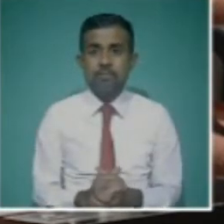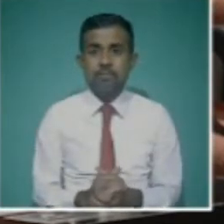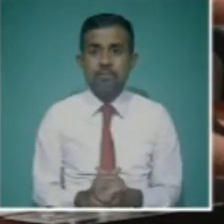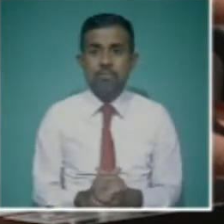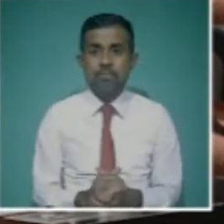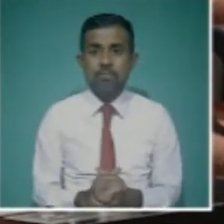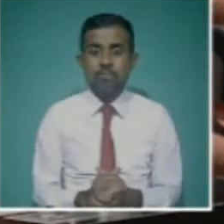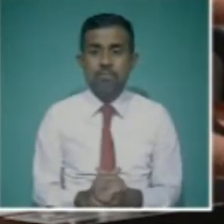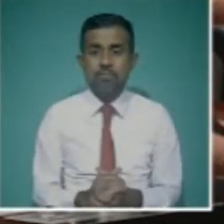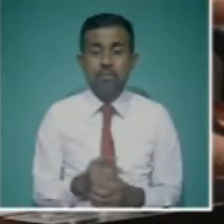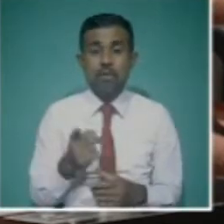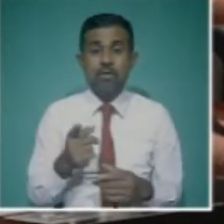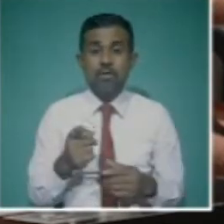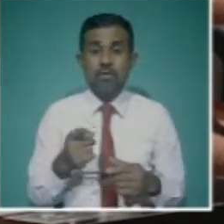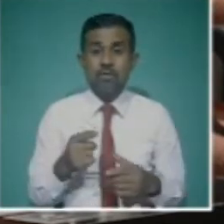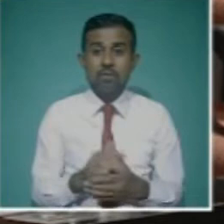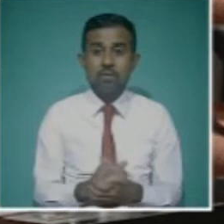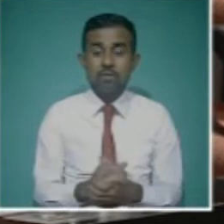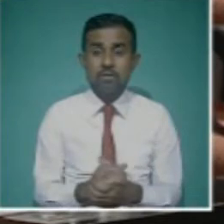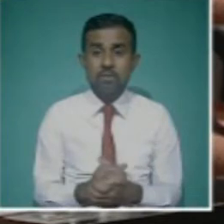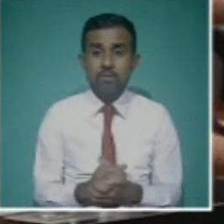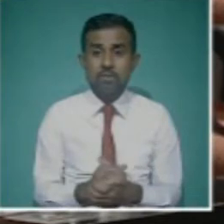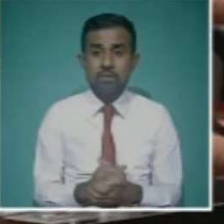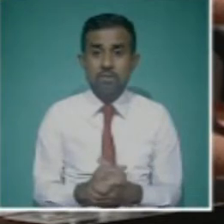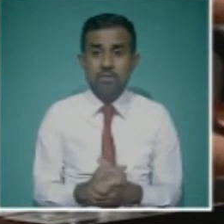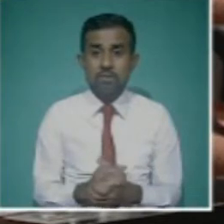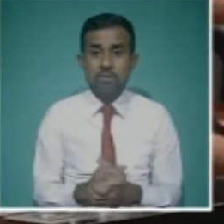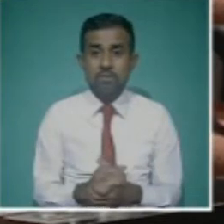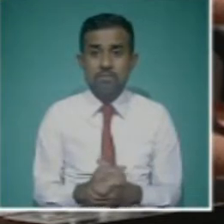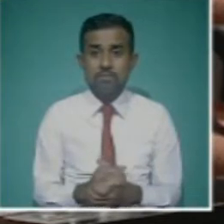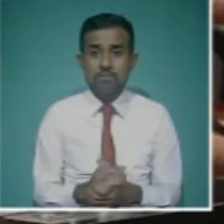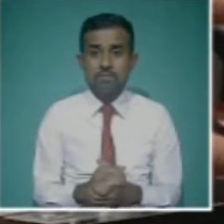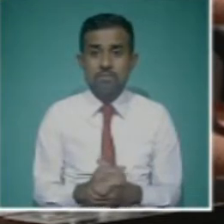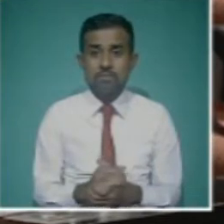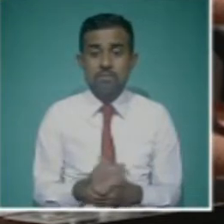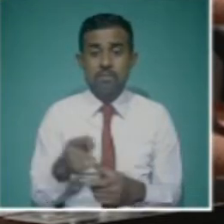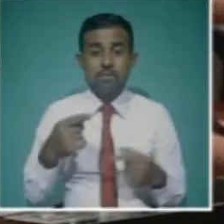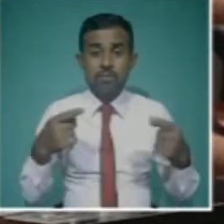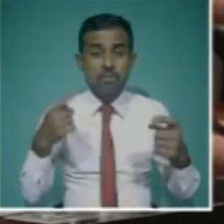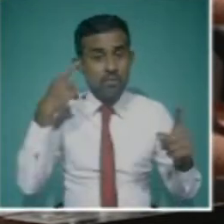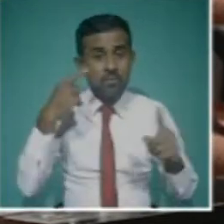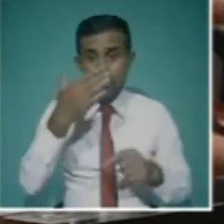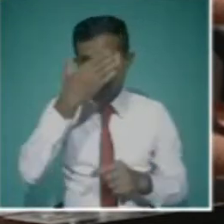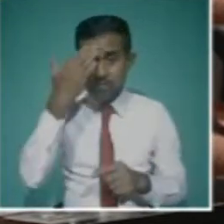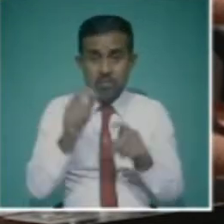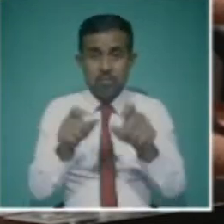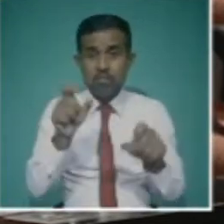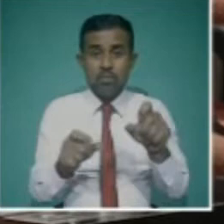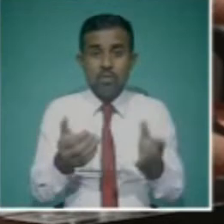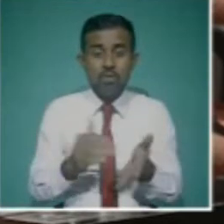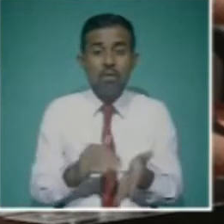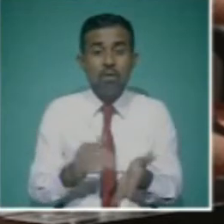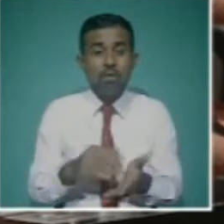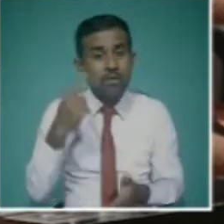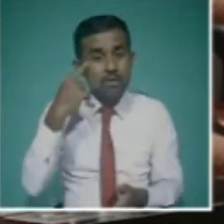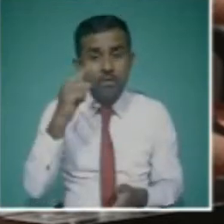achievable, and whether the Tamil people must rethink. There was a moment when the Tamil